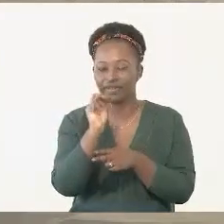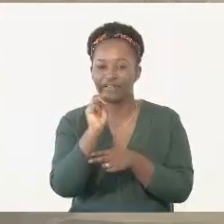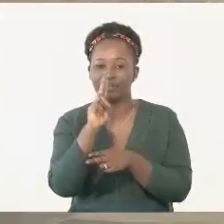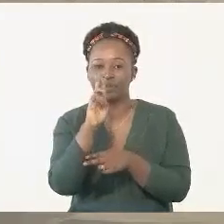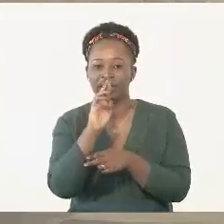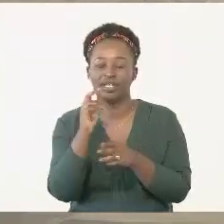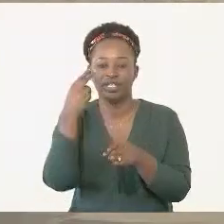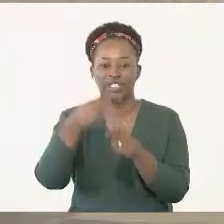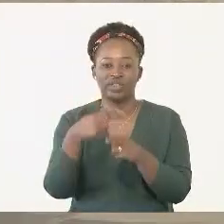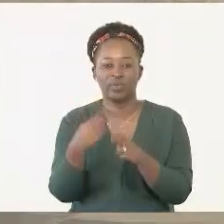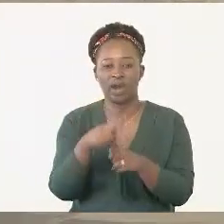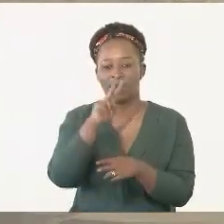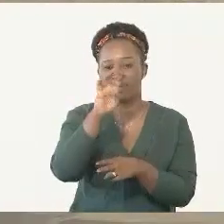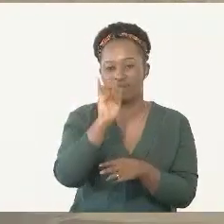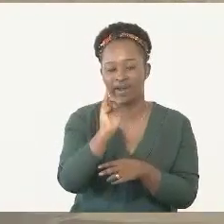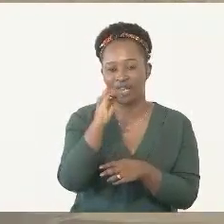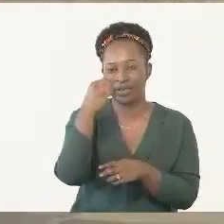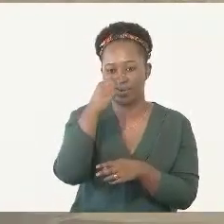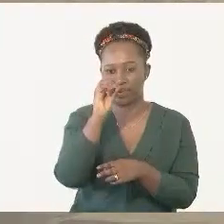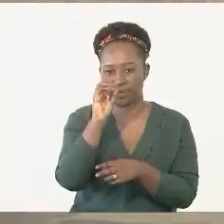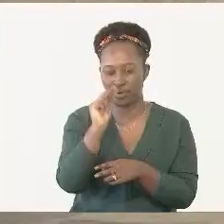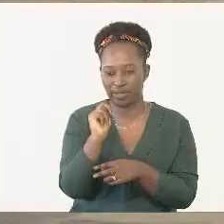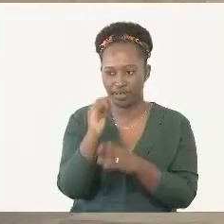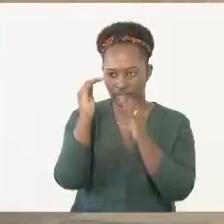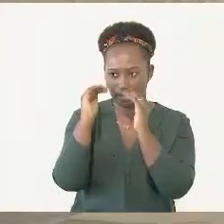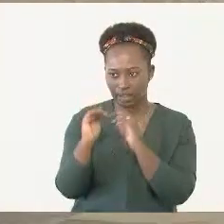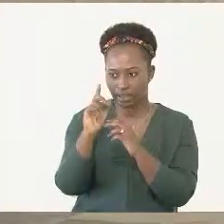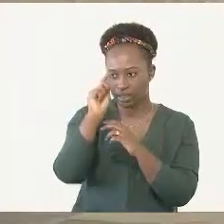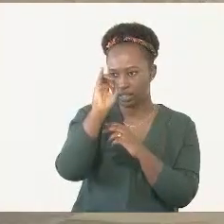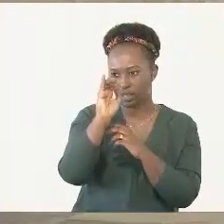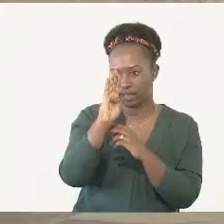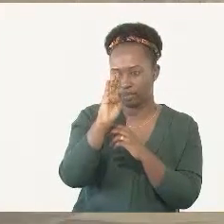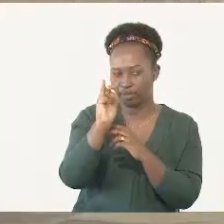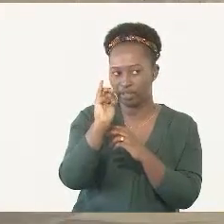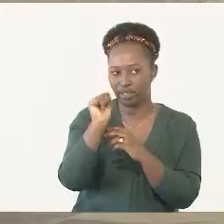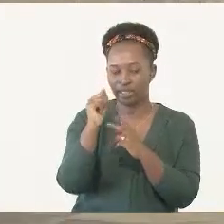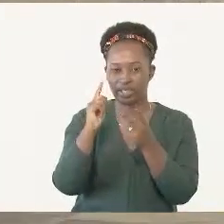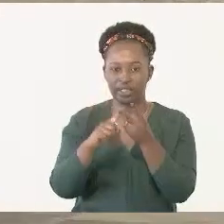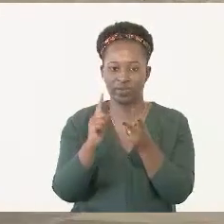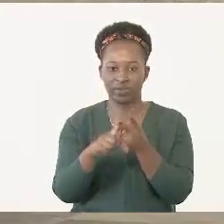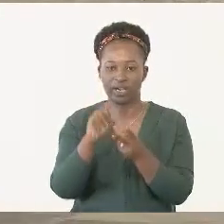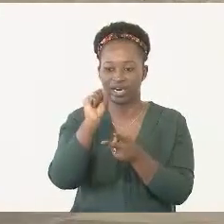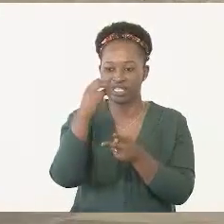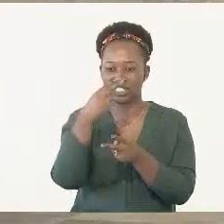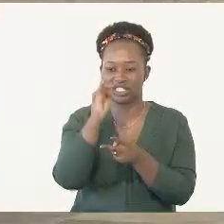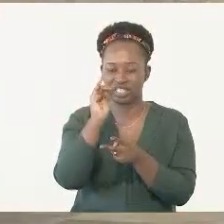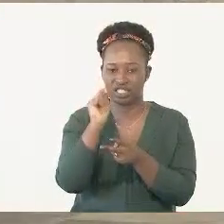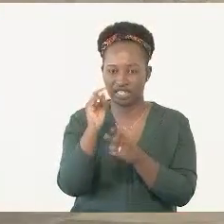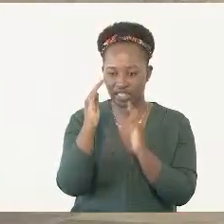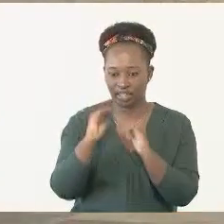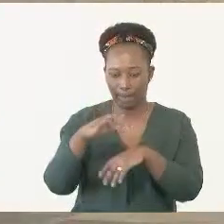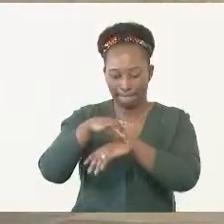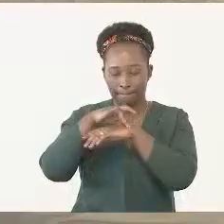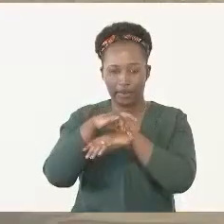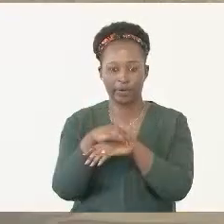bone. Who can tell us another name of tibia? This one is called shin bone. Then we